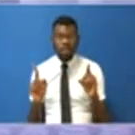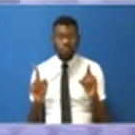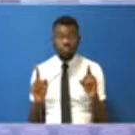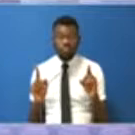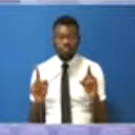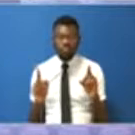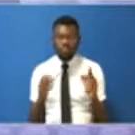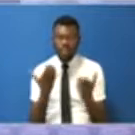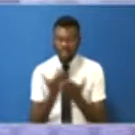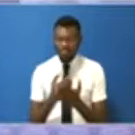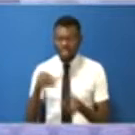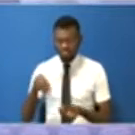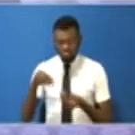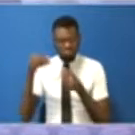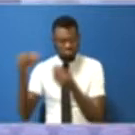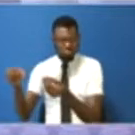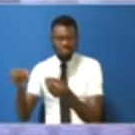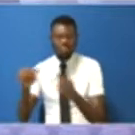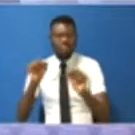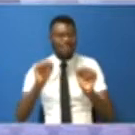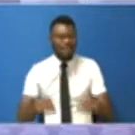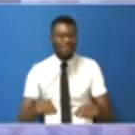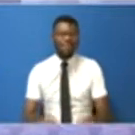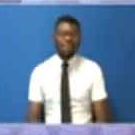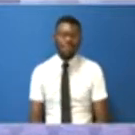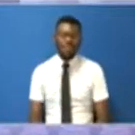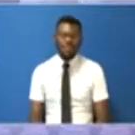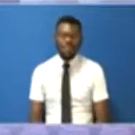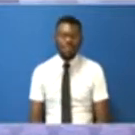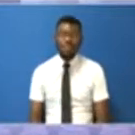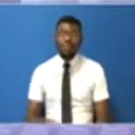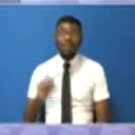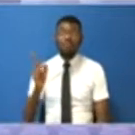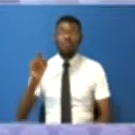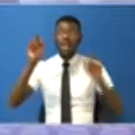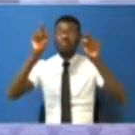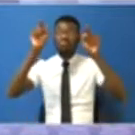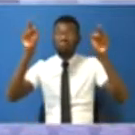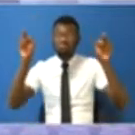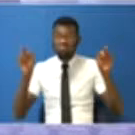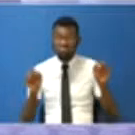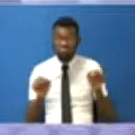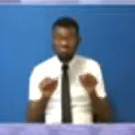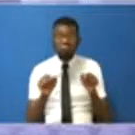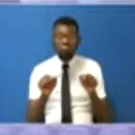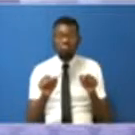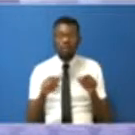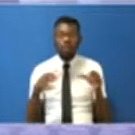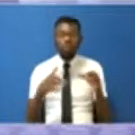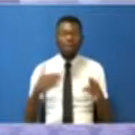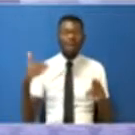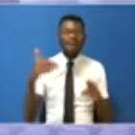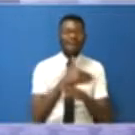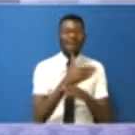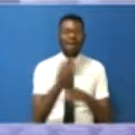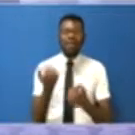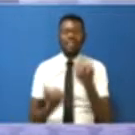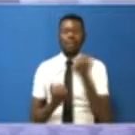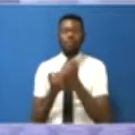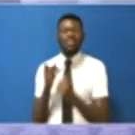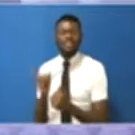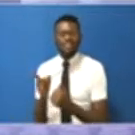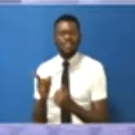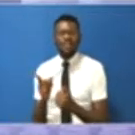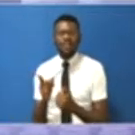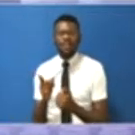can table it over here that even the first billboards paid for for my opponent i'll buy the cartels i buy the shadowy figures who are convincing him to